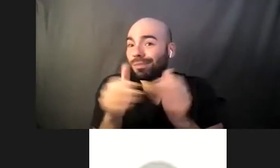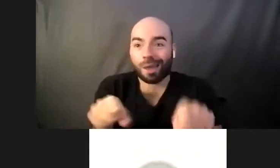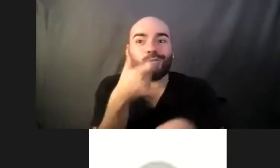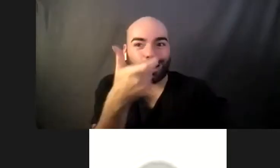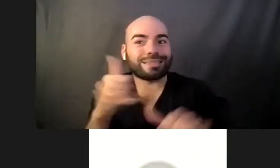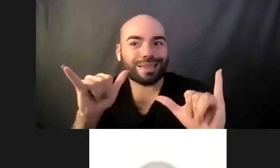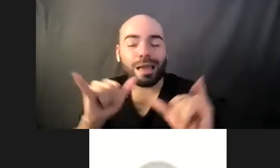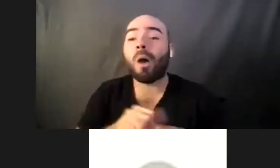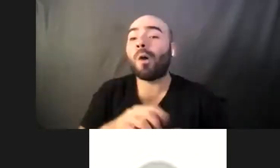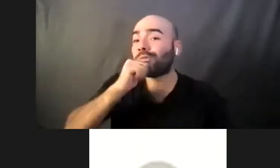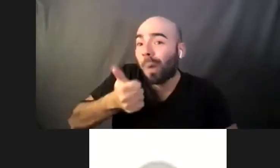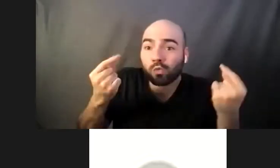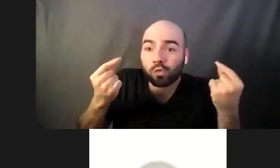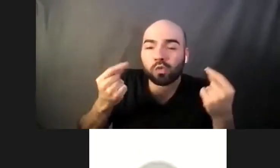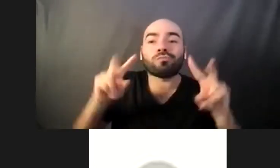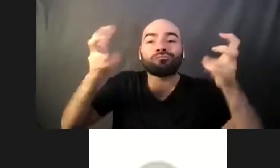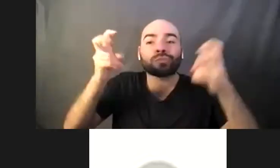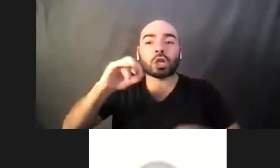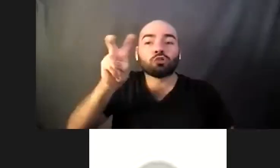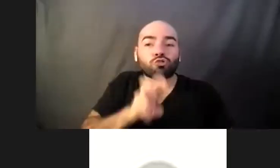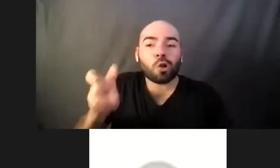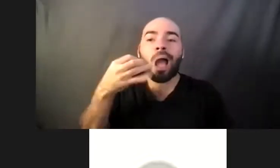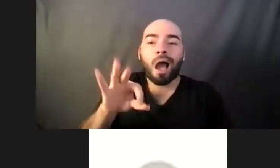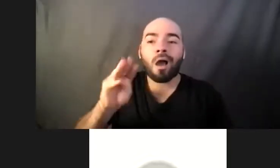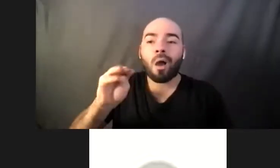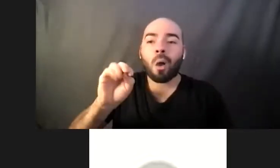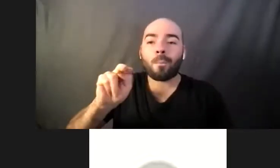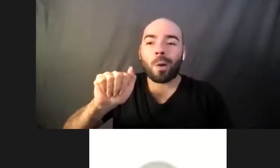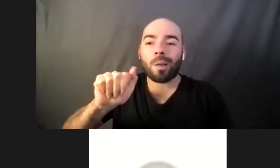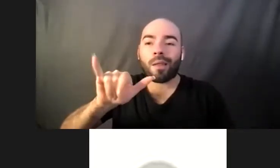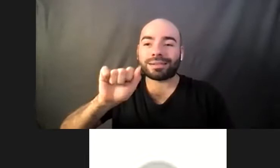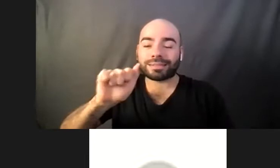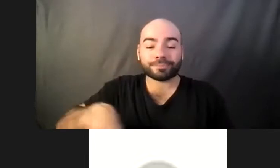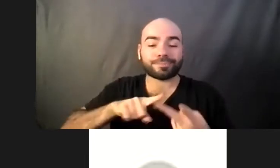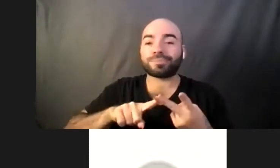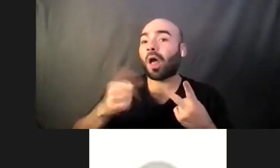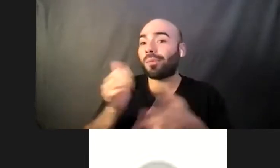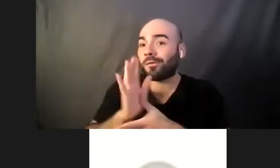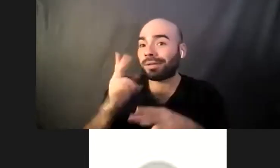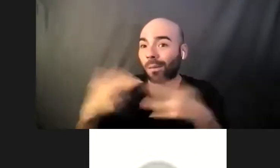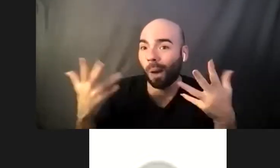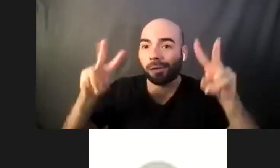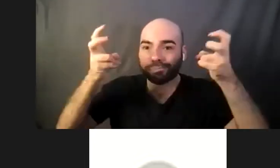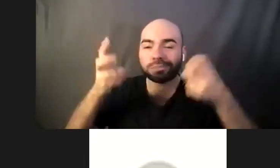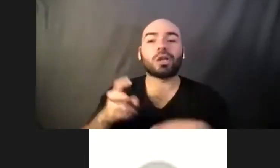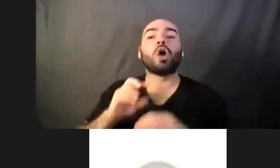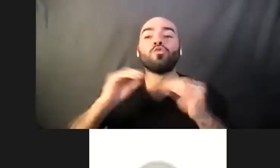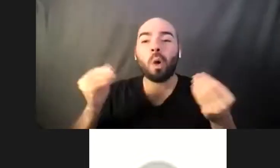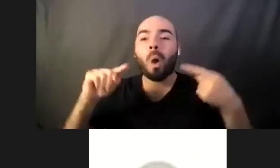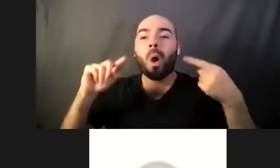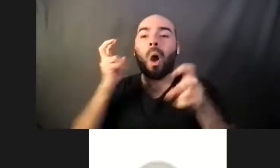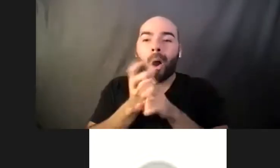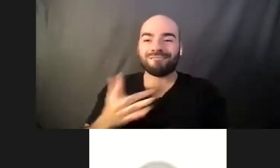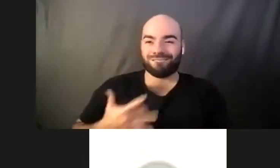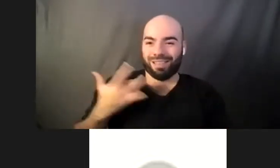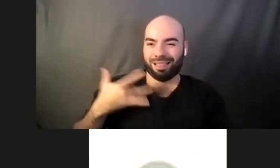open The Journey of Mona Lisa and No Hard Feelings for streaming. To get tickets and information, please check out our